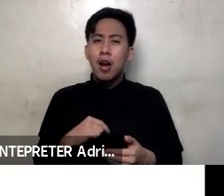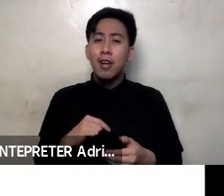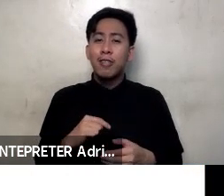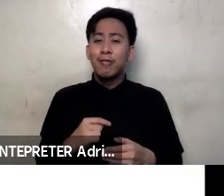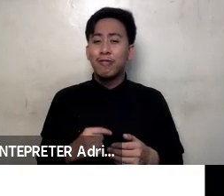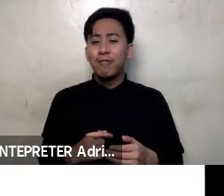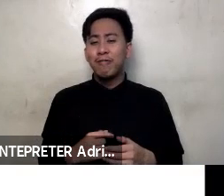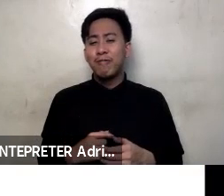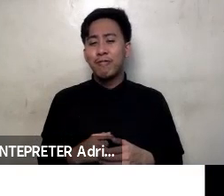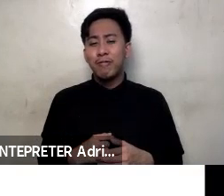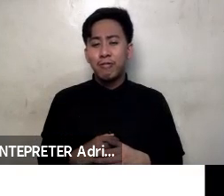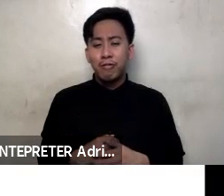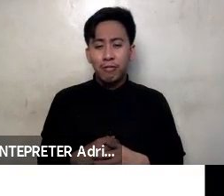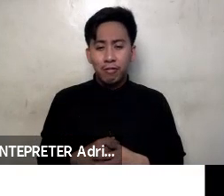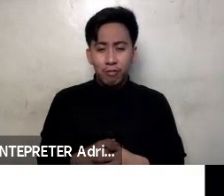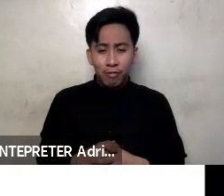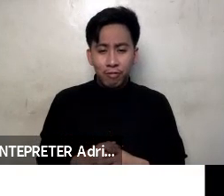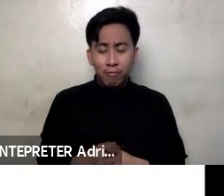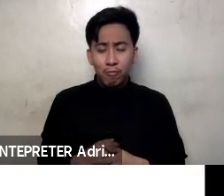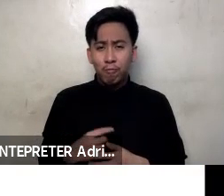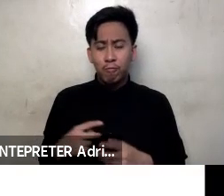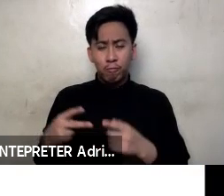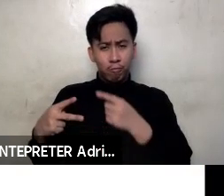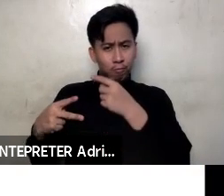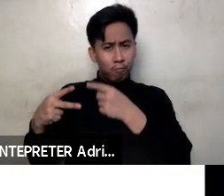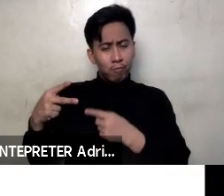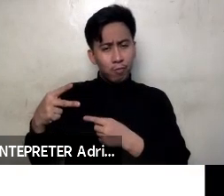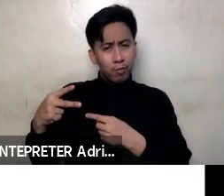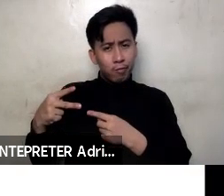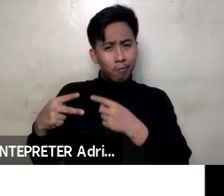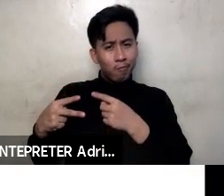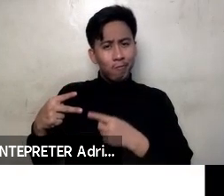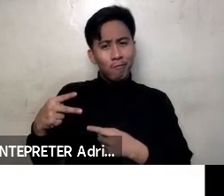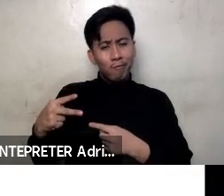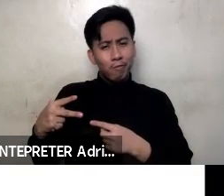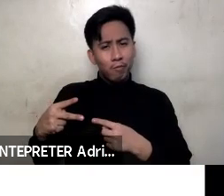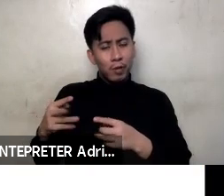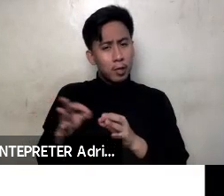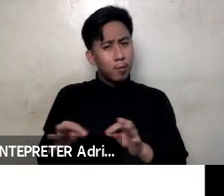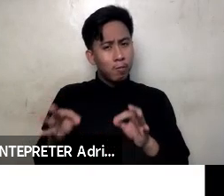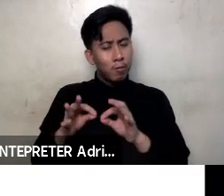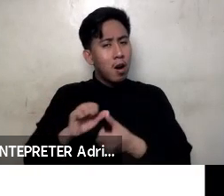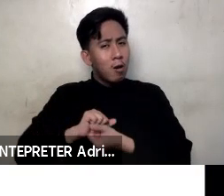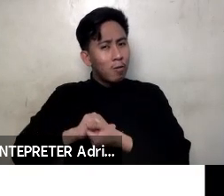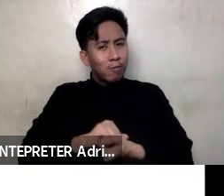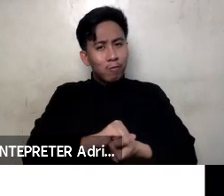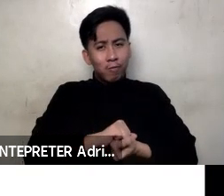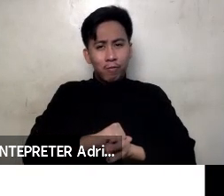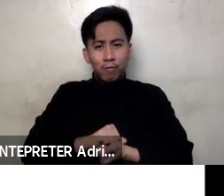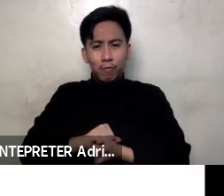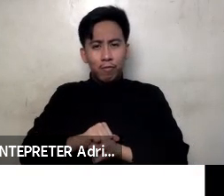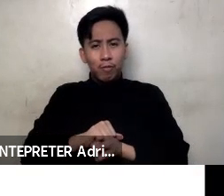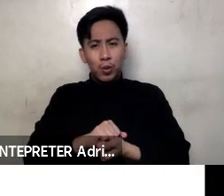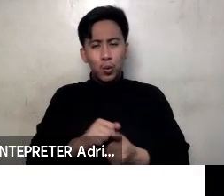Foundation and Nutrition International have also become essential partners of Takurong in mainstreaming